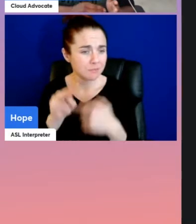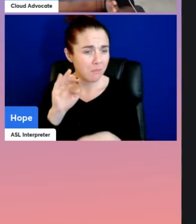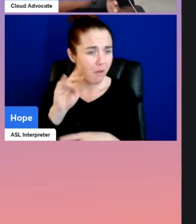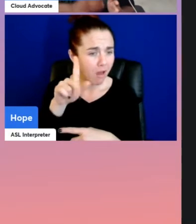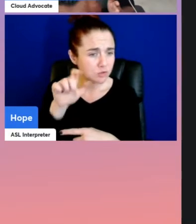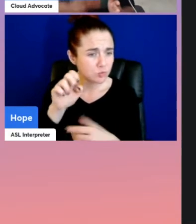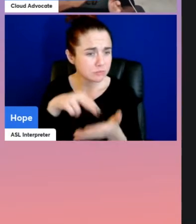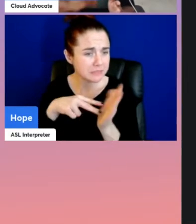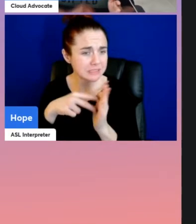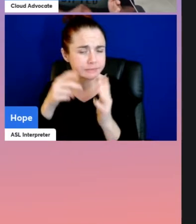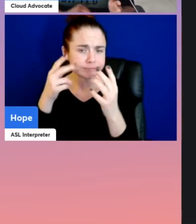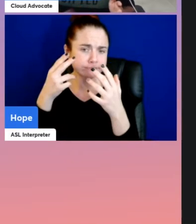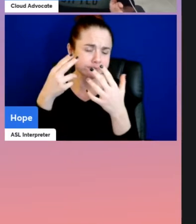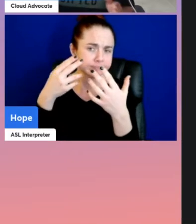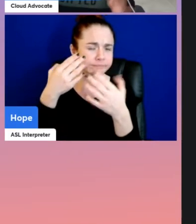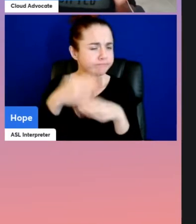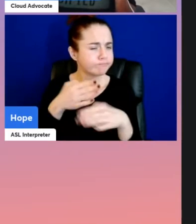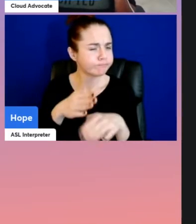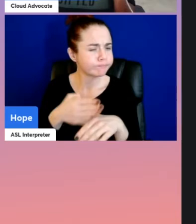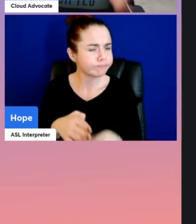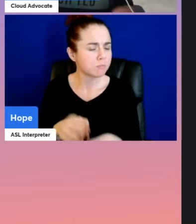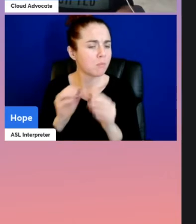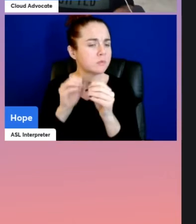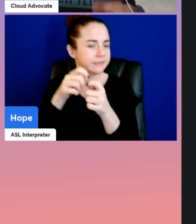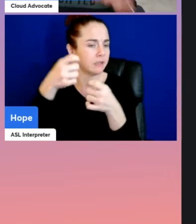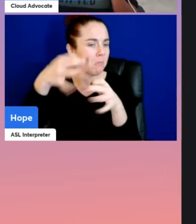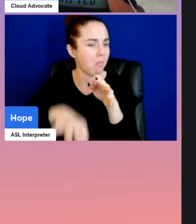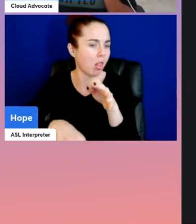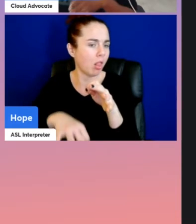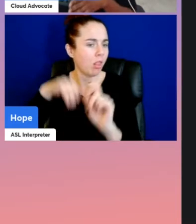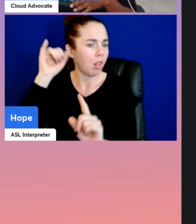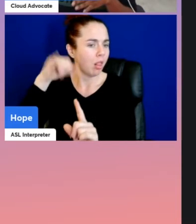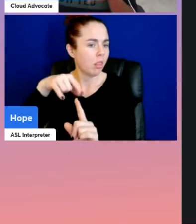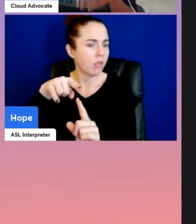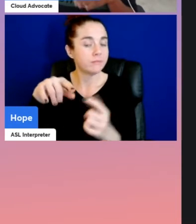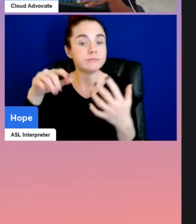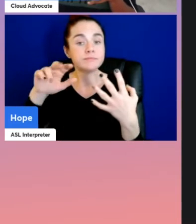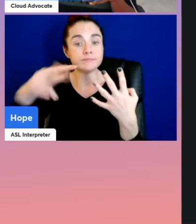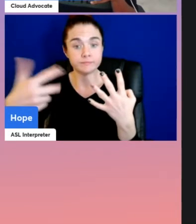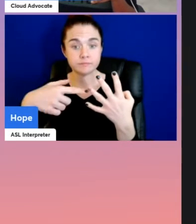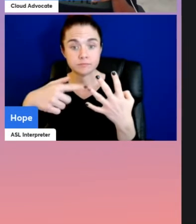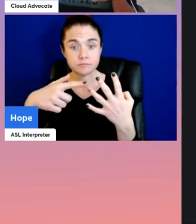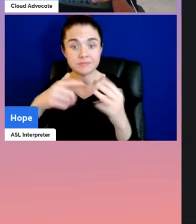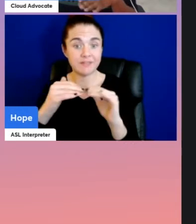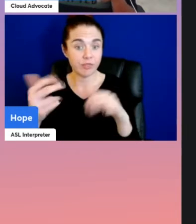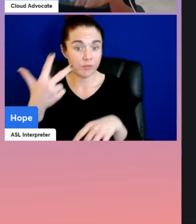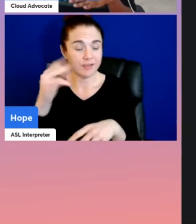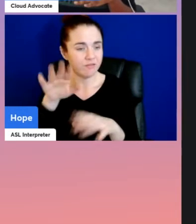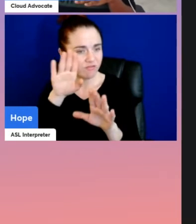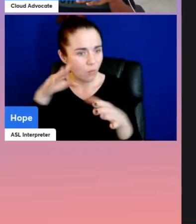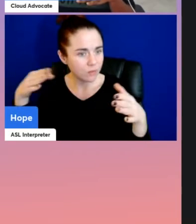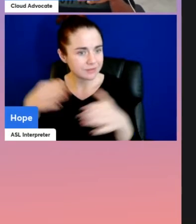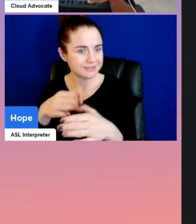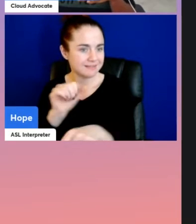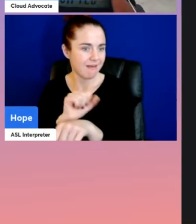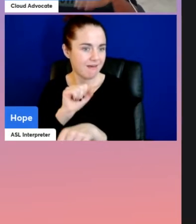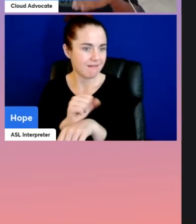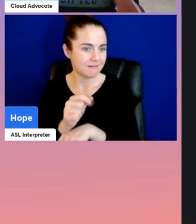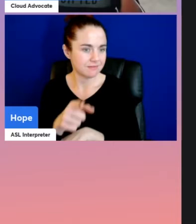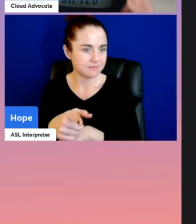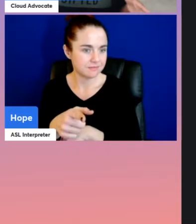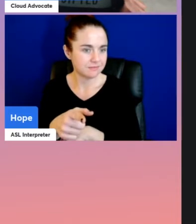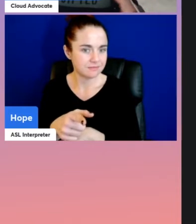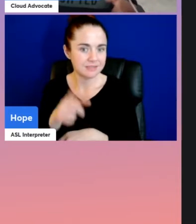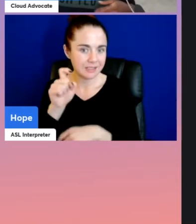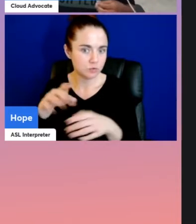down and making that simple. Level 3, this one focuses on the task at hand that I actually needed to do